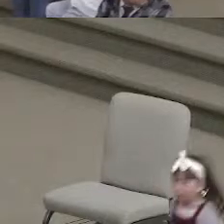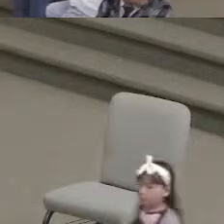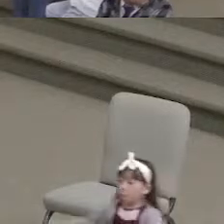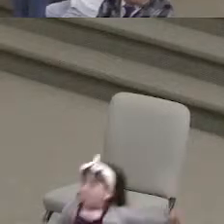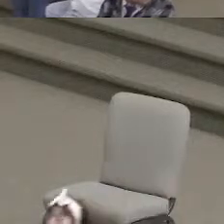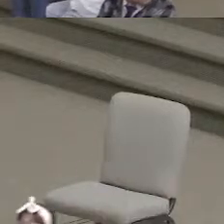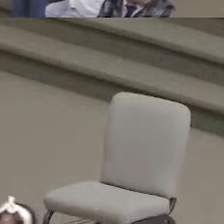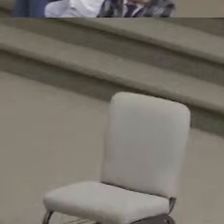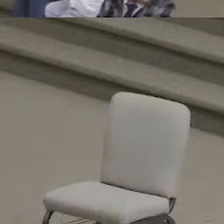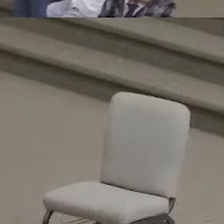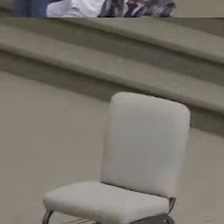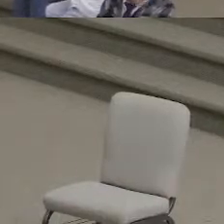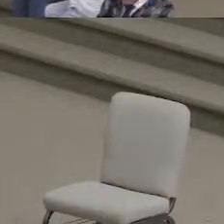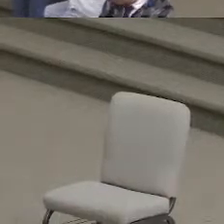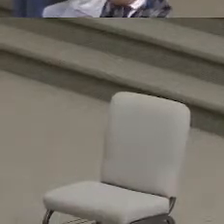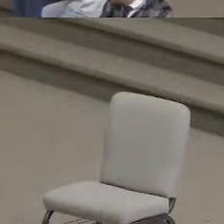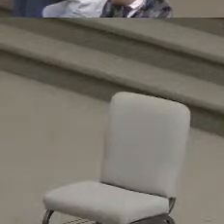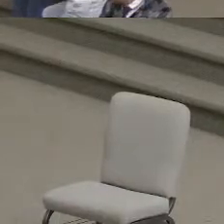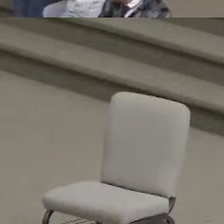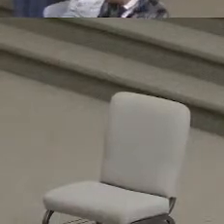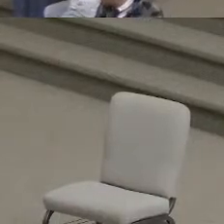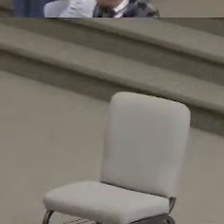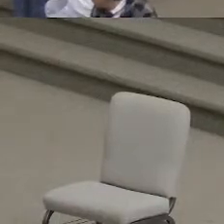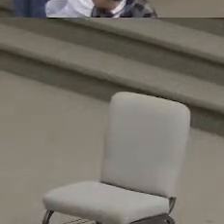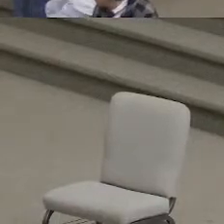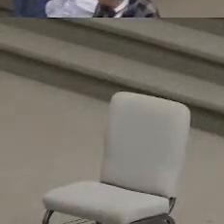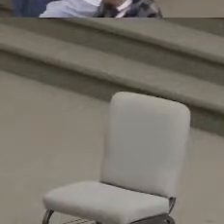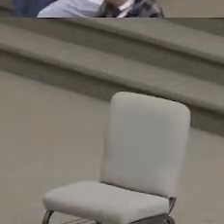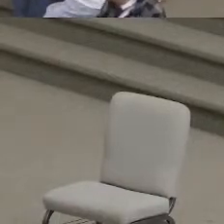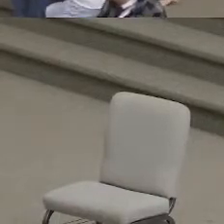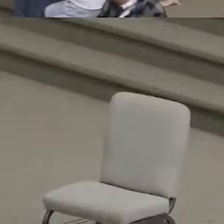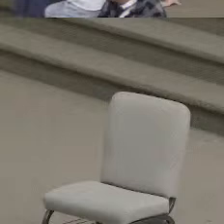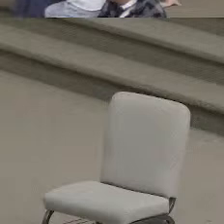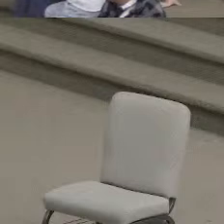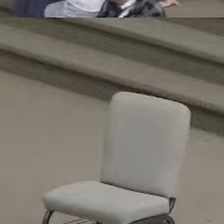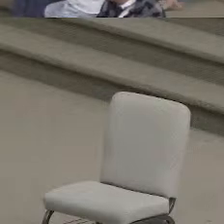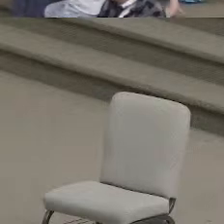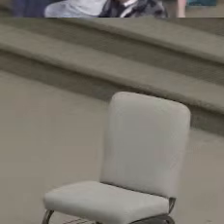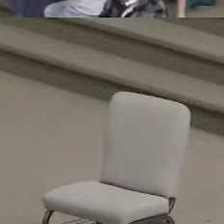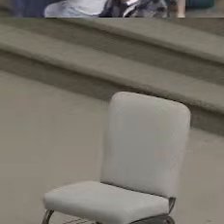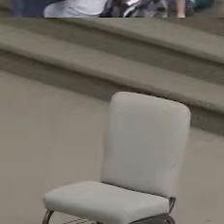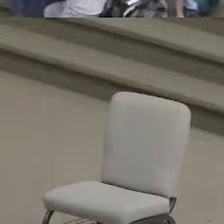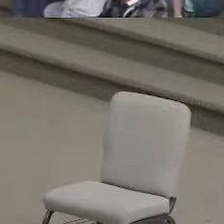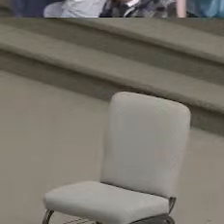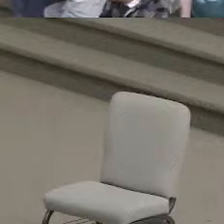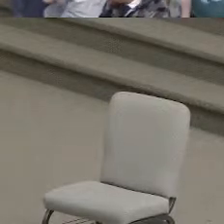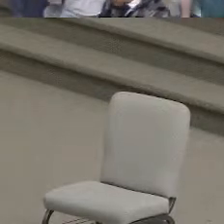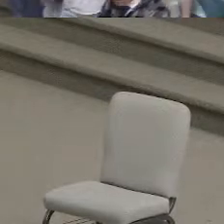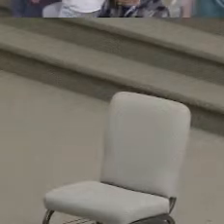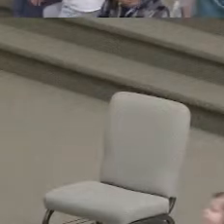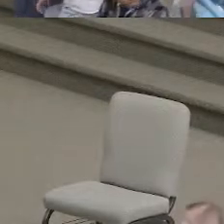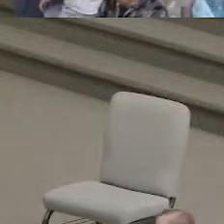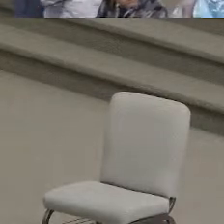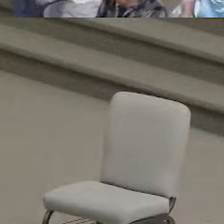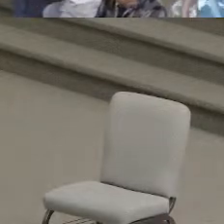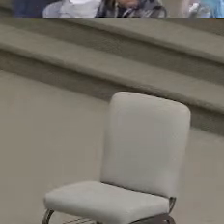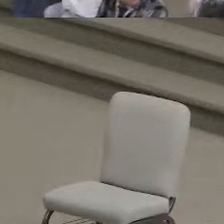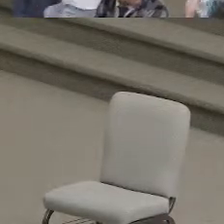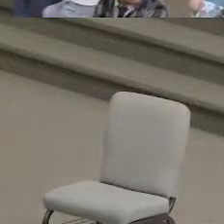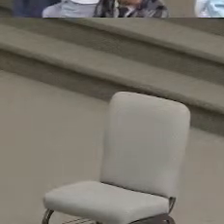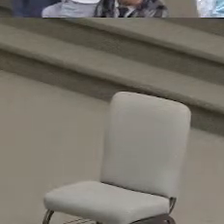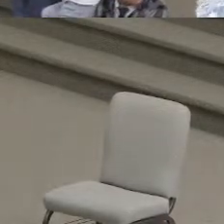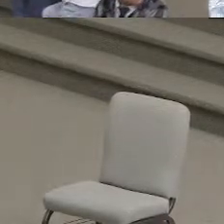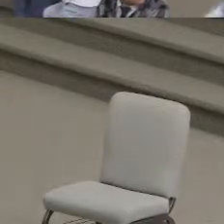The world and its desires pass away, but